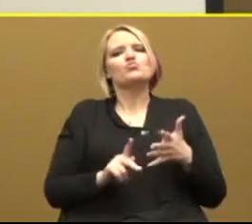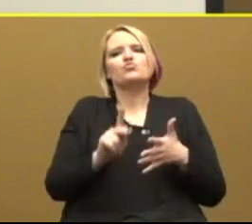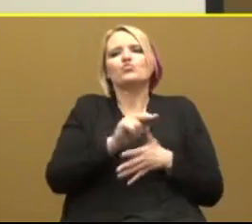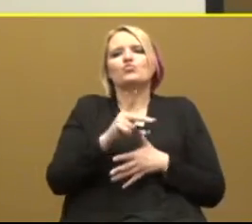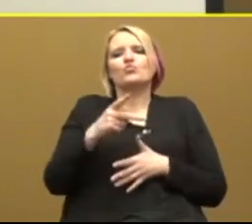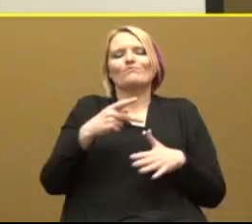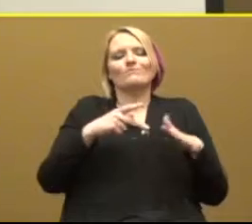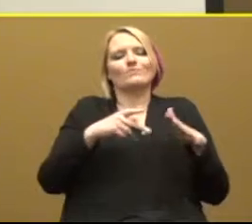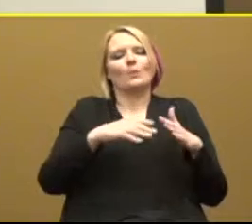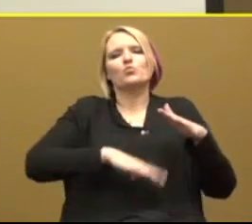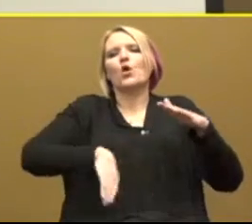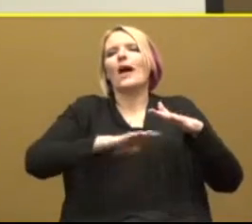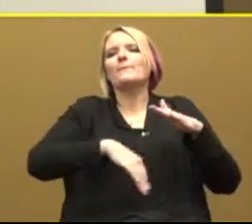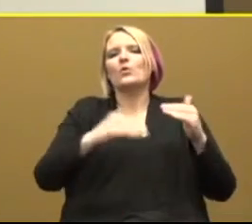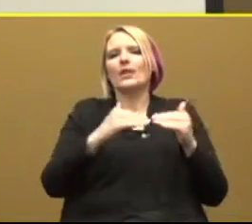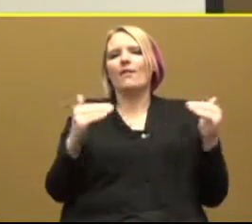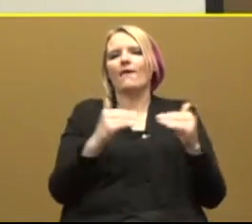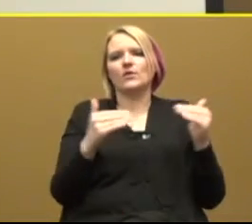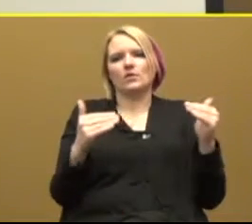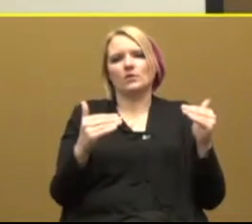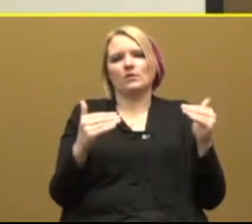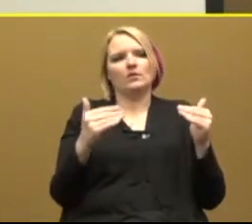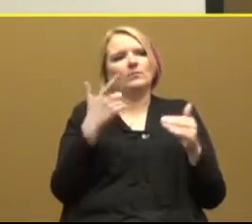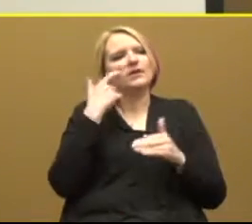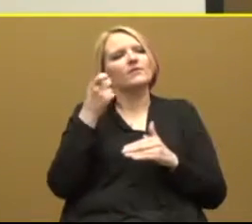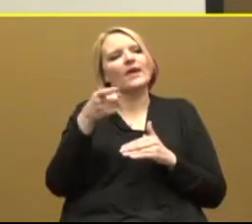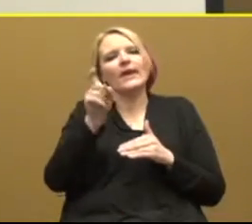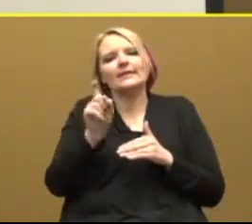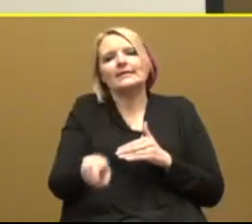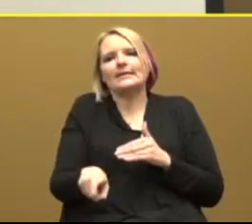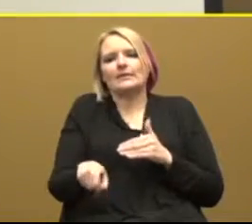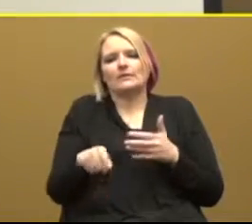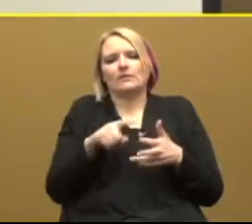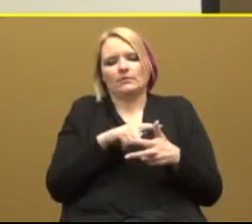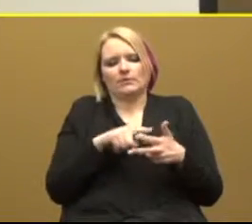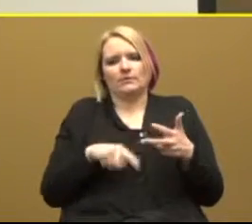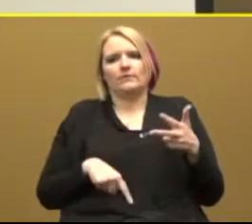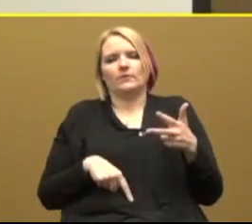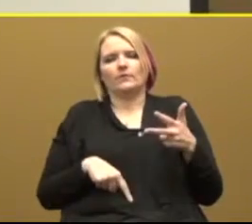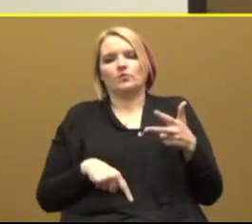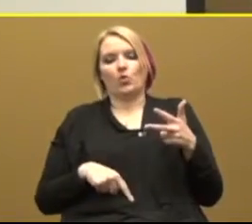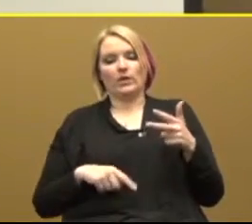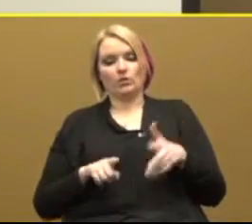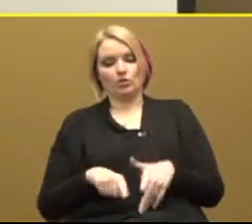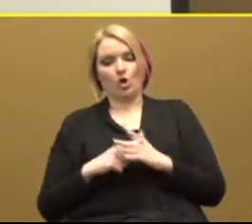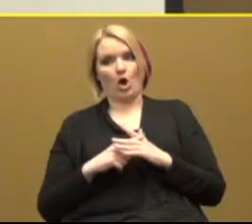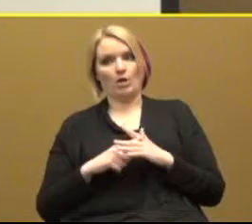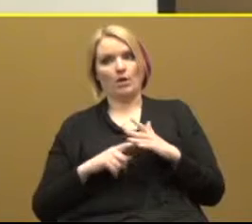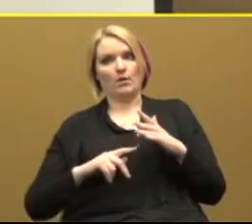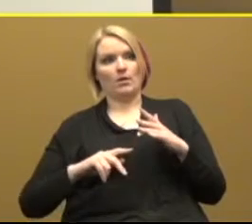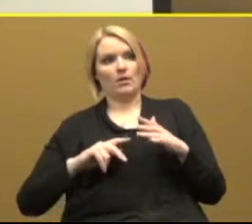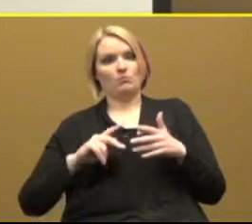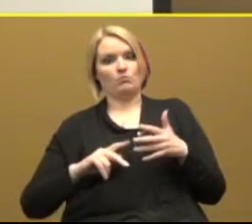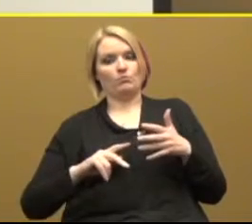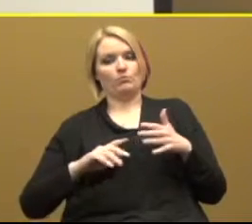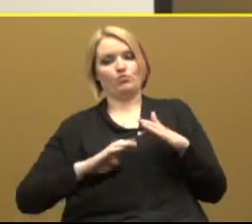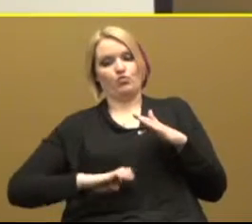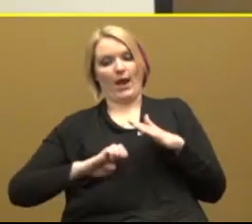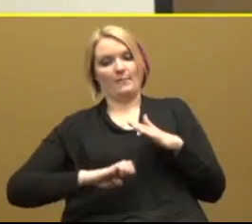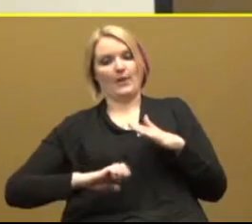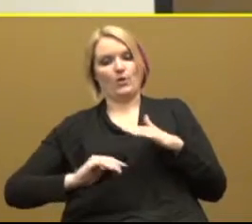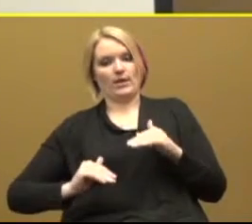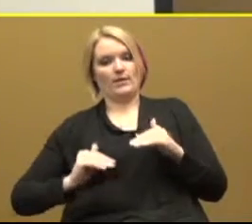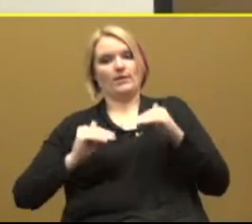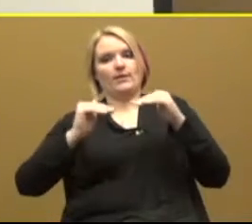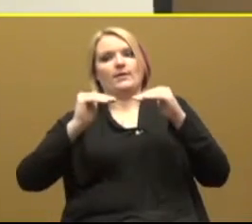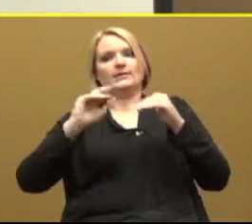ones that have a basic biological need. We go from primary to secondary level. Secondary level reinforcers do